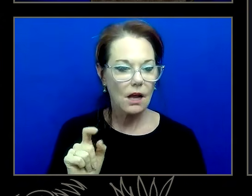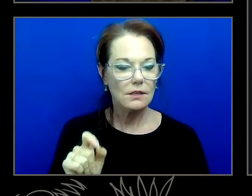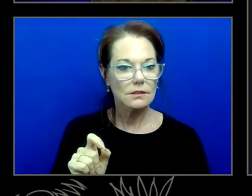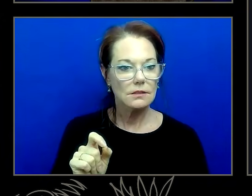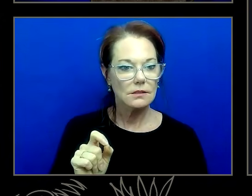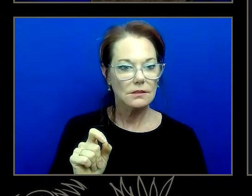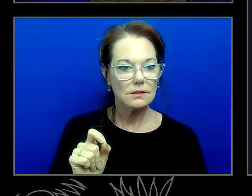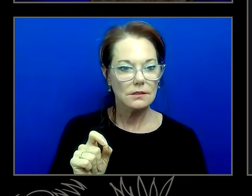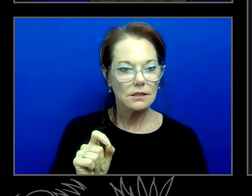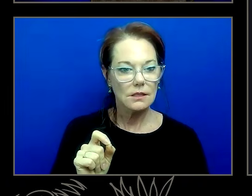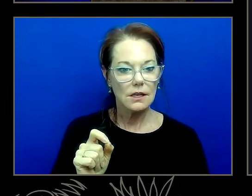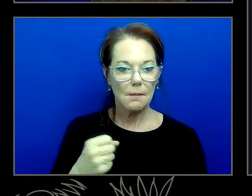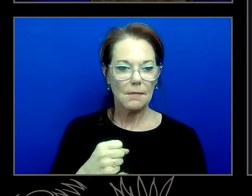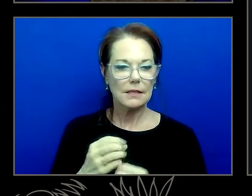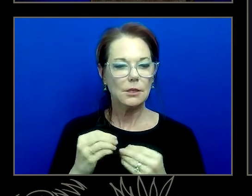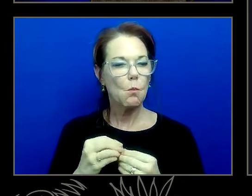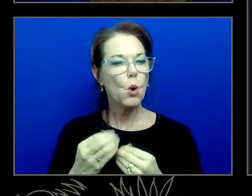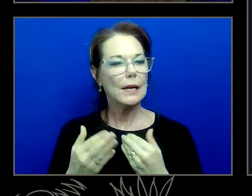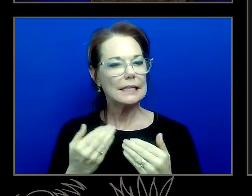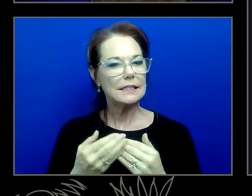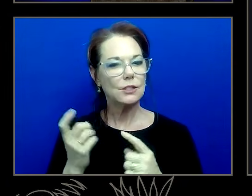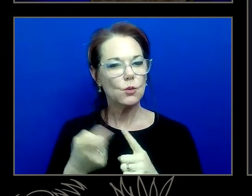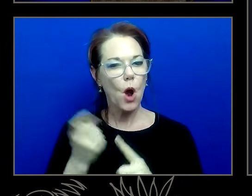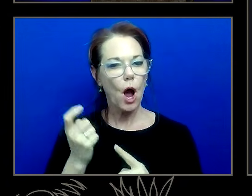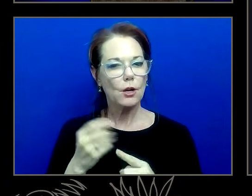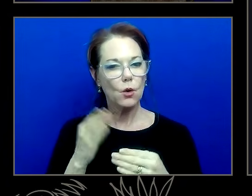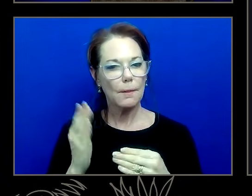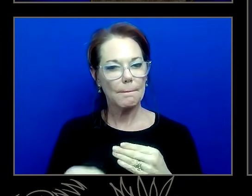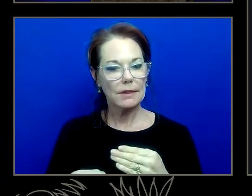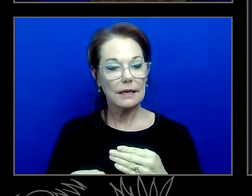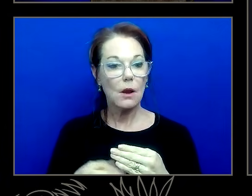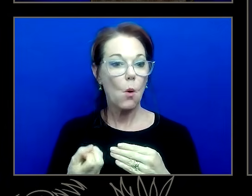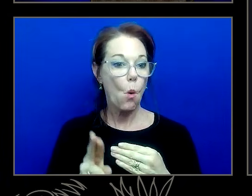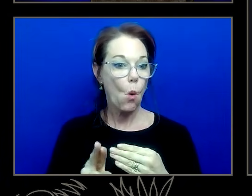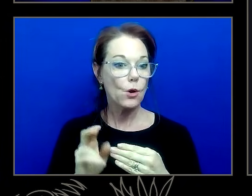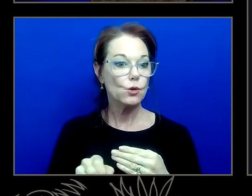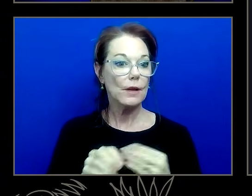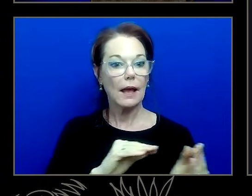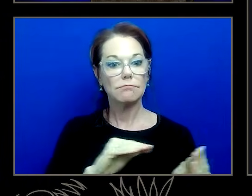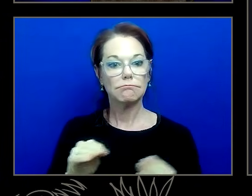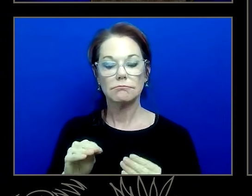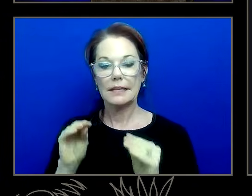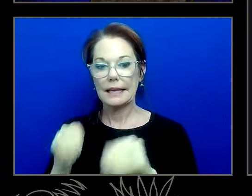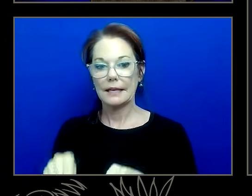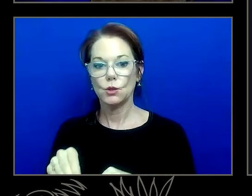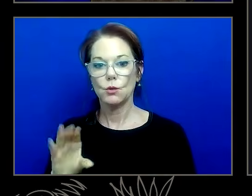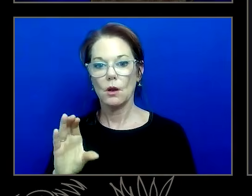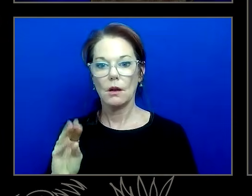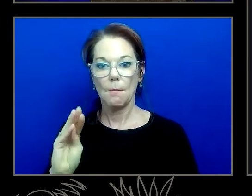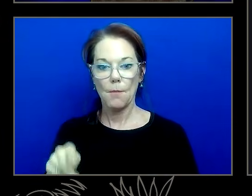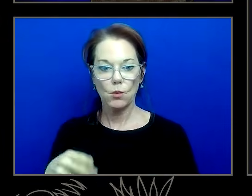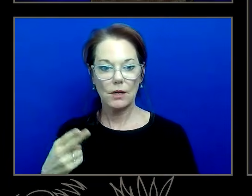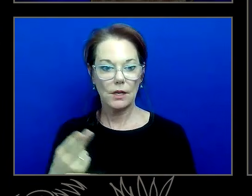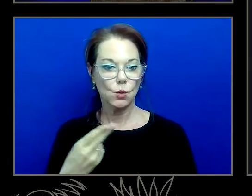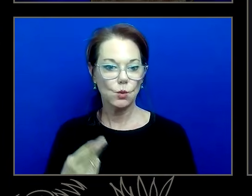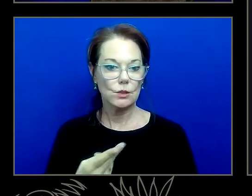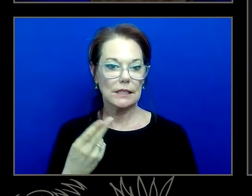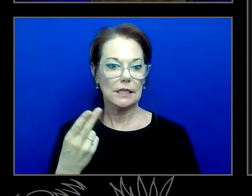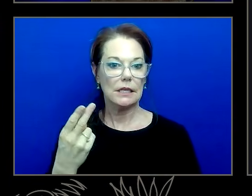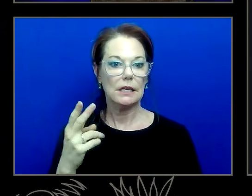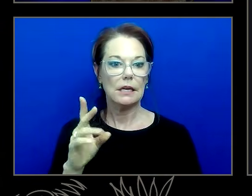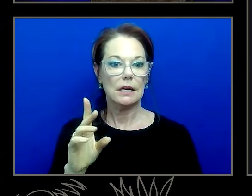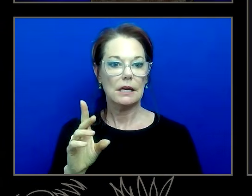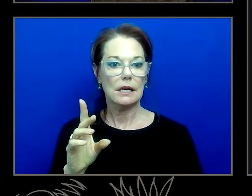lot easier to autocomplete. But you could just pass this into a component using the useStore hook, and then you could have all of